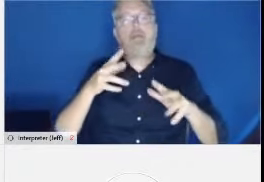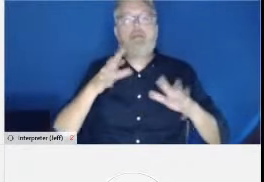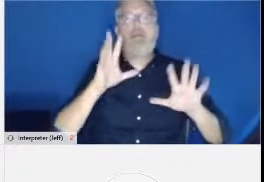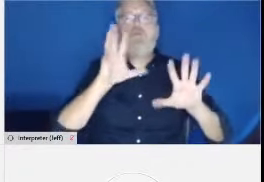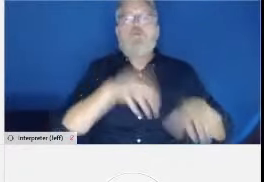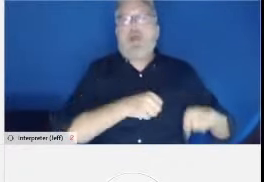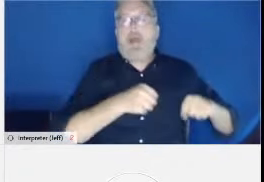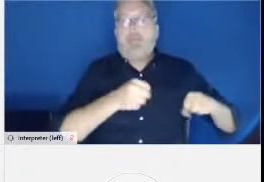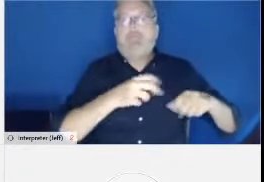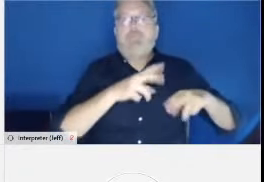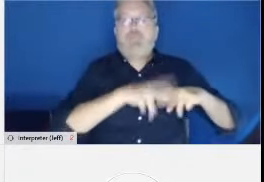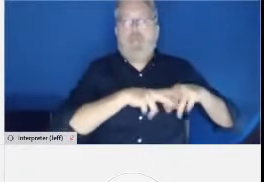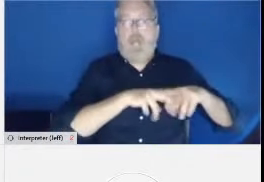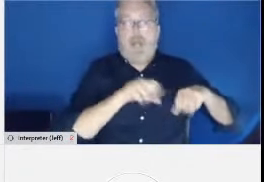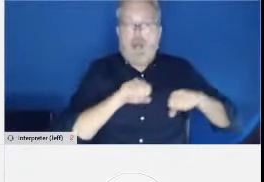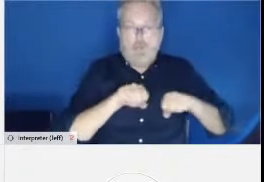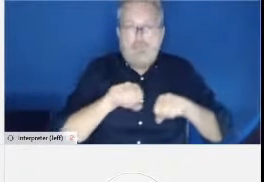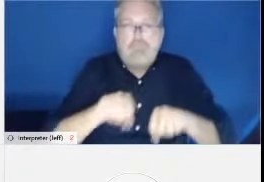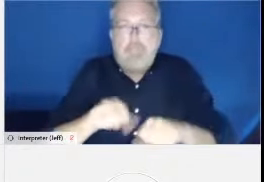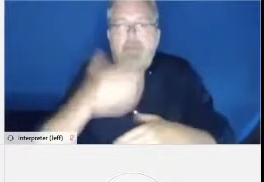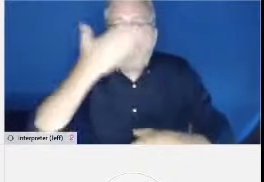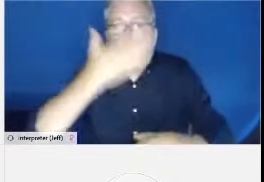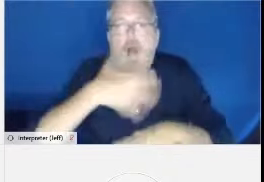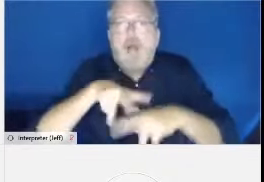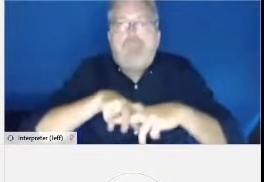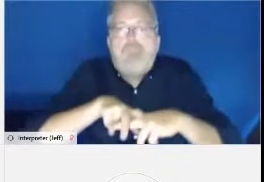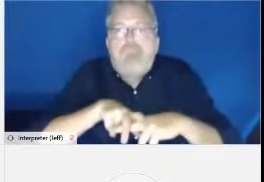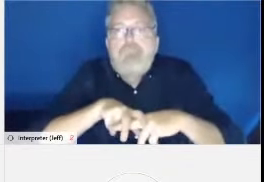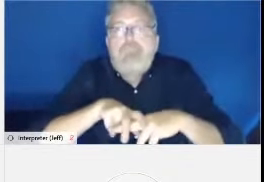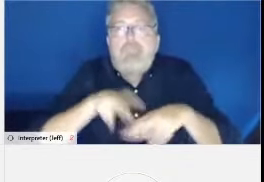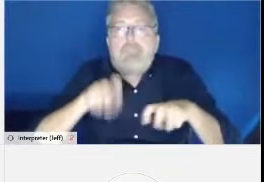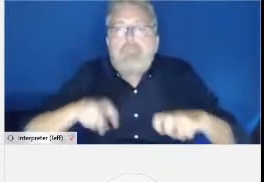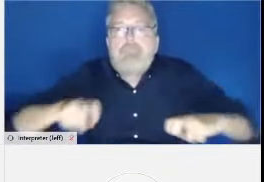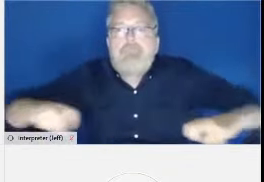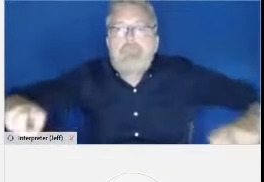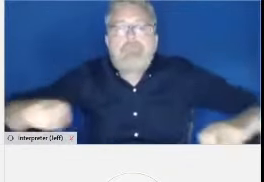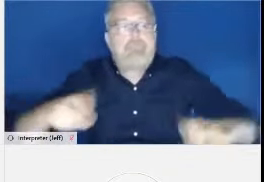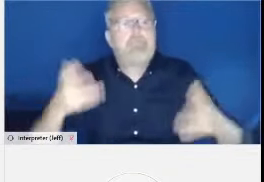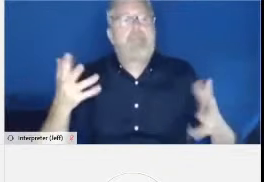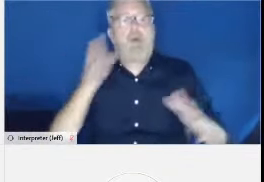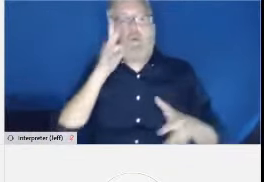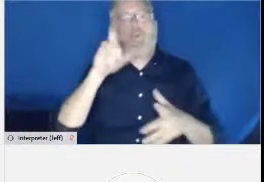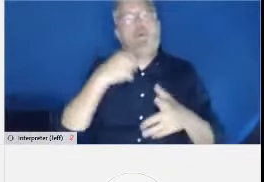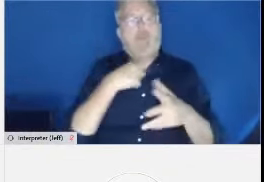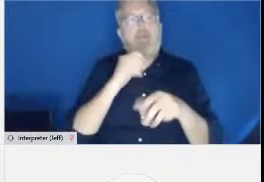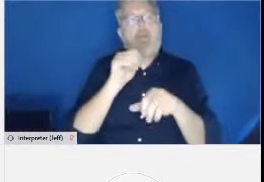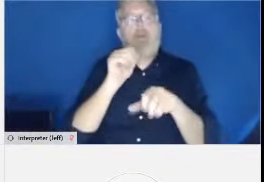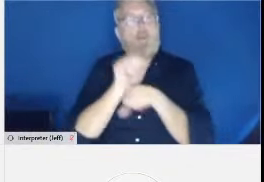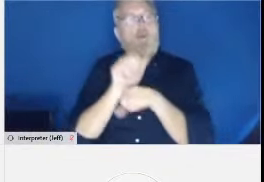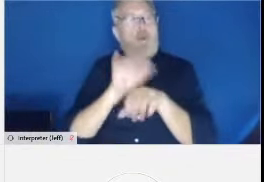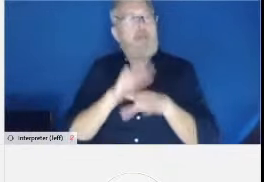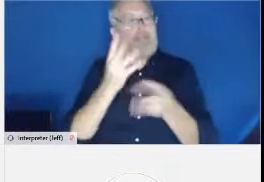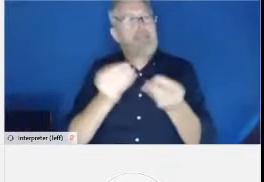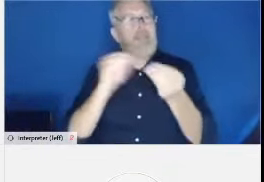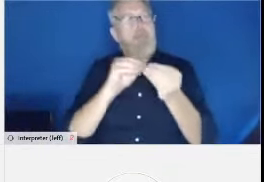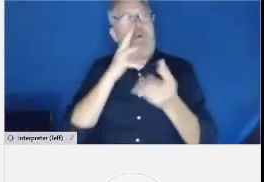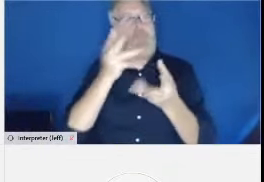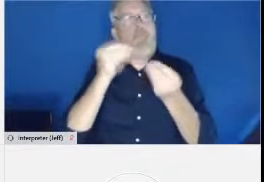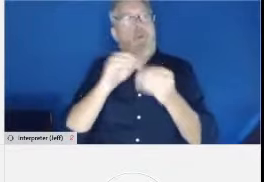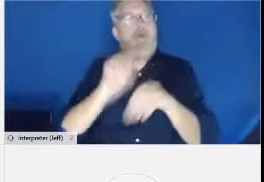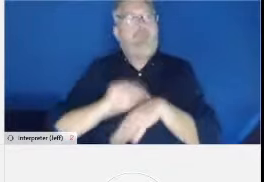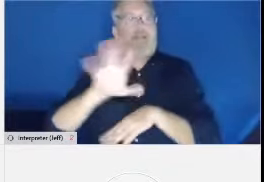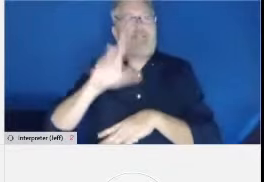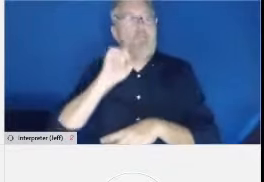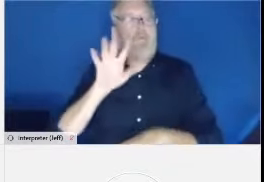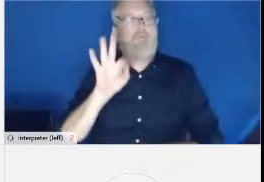front, which hasn't been my experiences with classes. But we're going to work on this some more and have probably more guidance for faculty